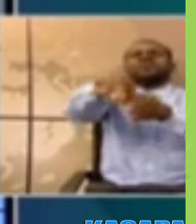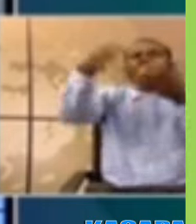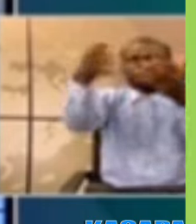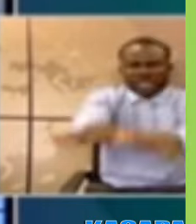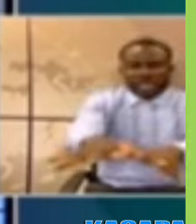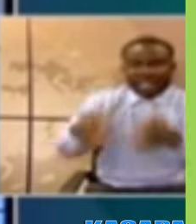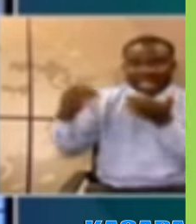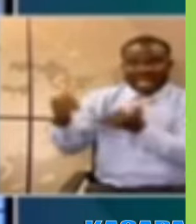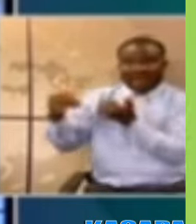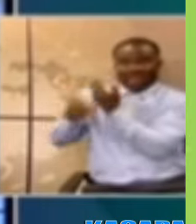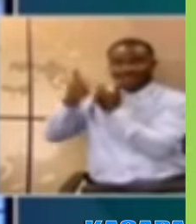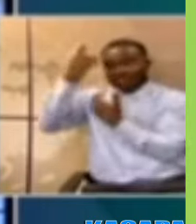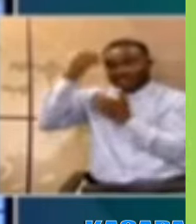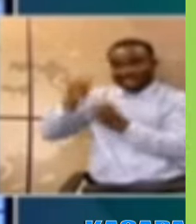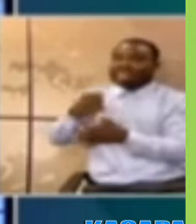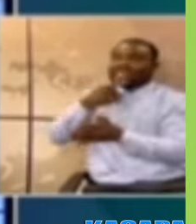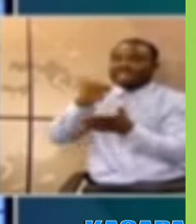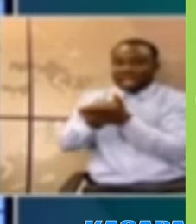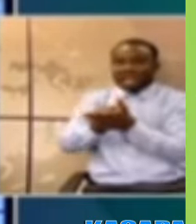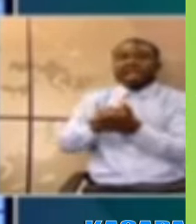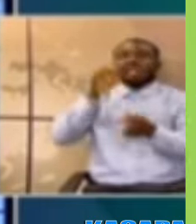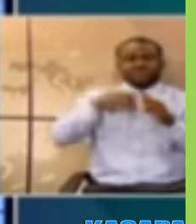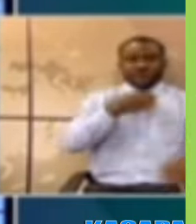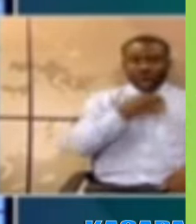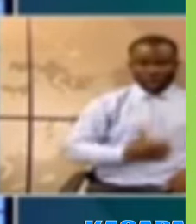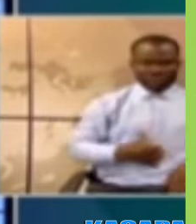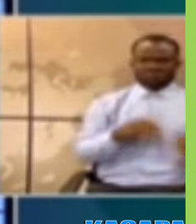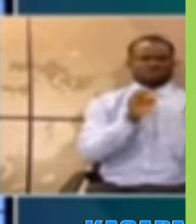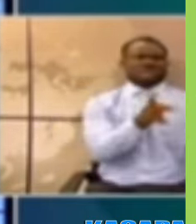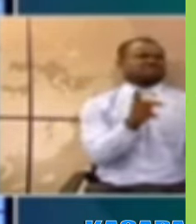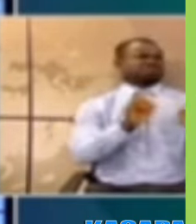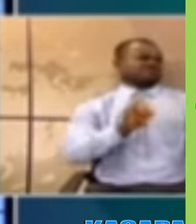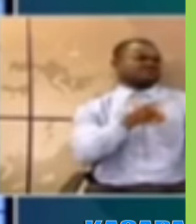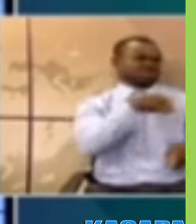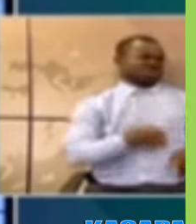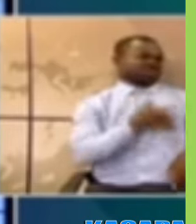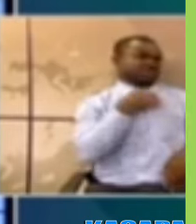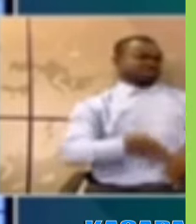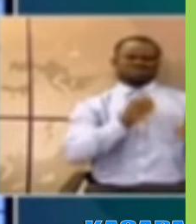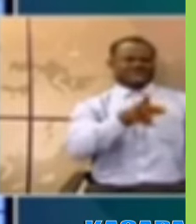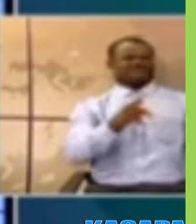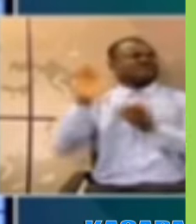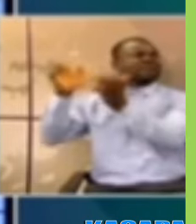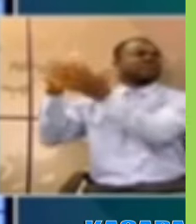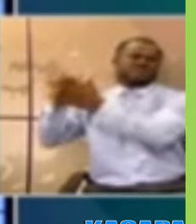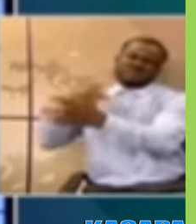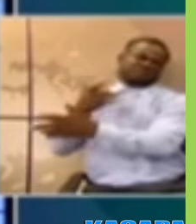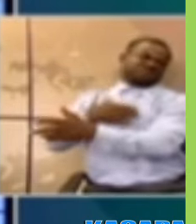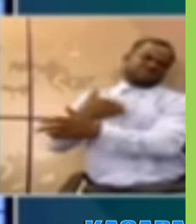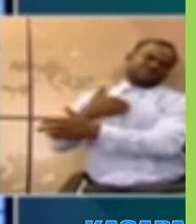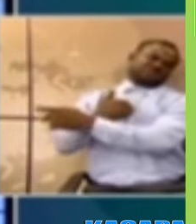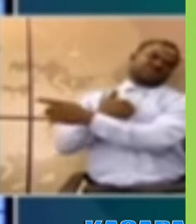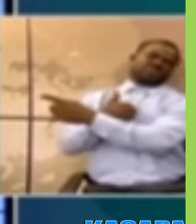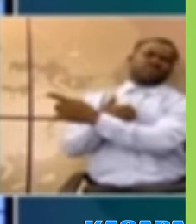Yanyashi because Ukra America swear come over. Why should I vote? Why should I vote? It means